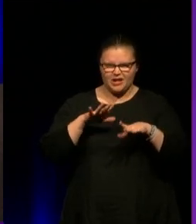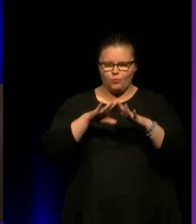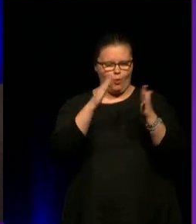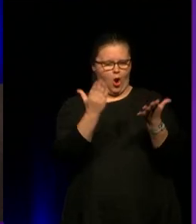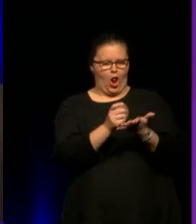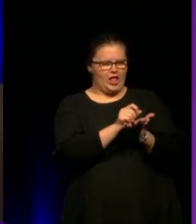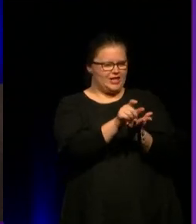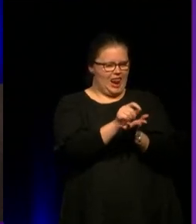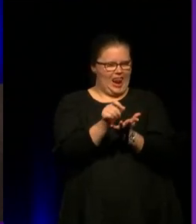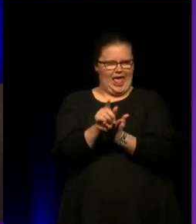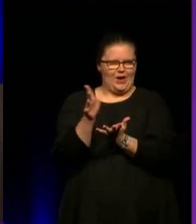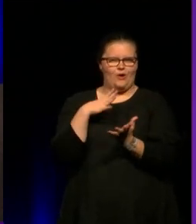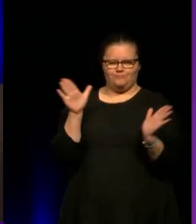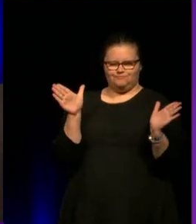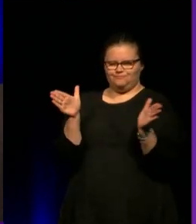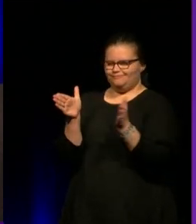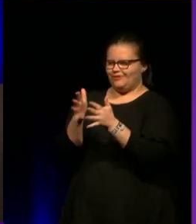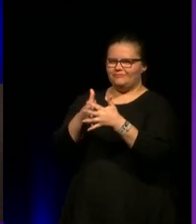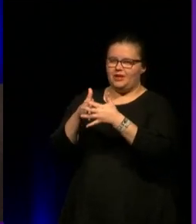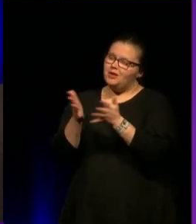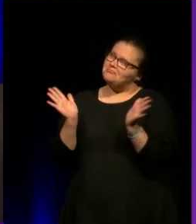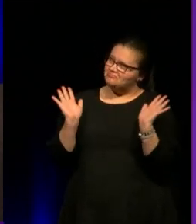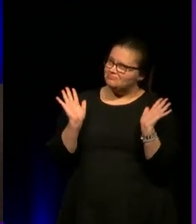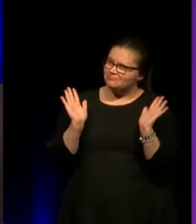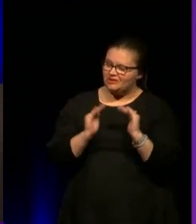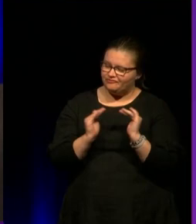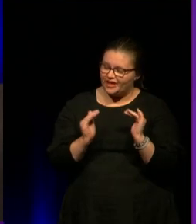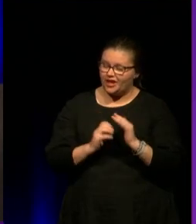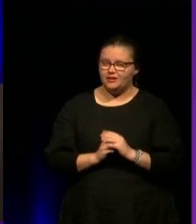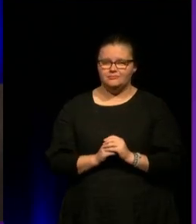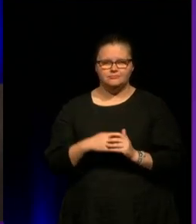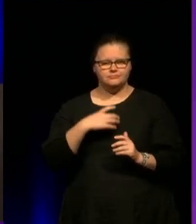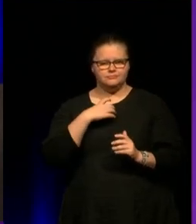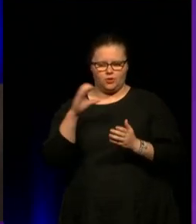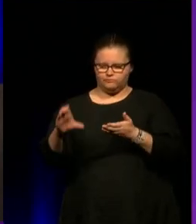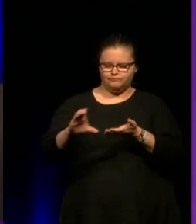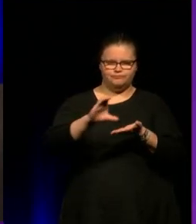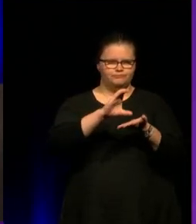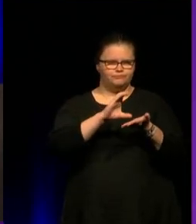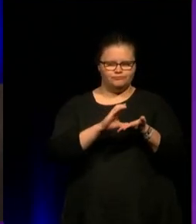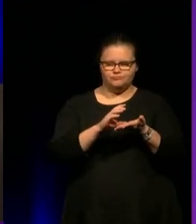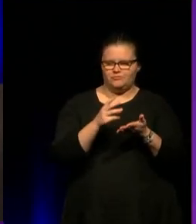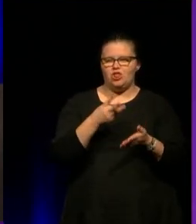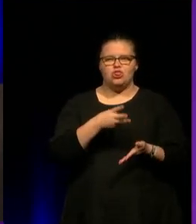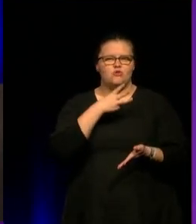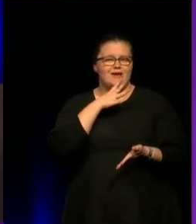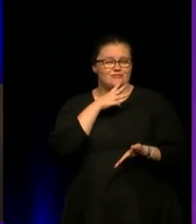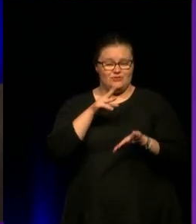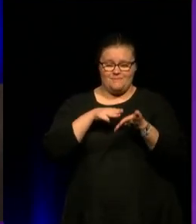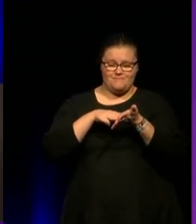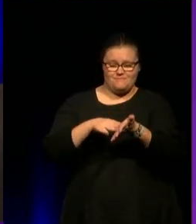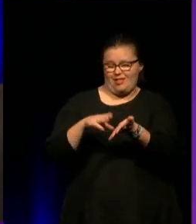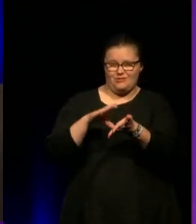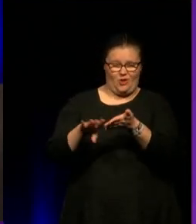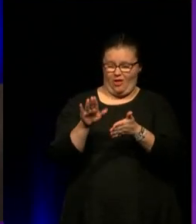want the product to come to America, which is certainly fair enough. And then you get this additional funding, Department of Defence. You're looking at $300 million plus.